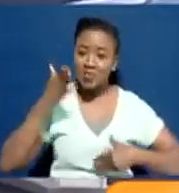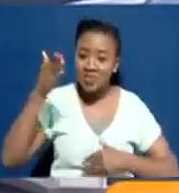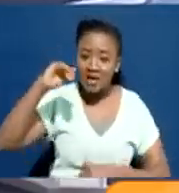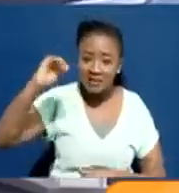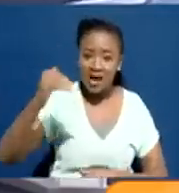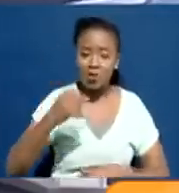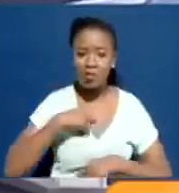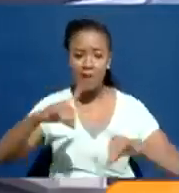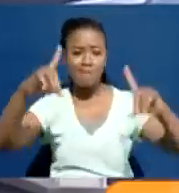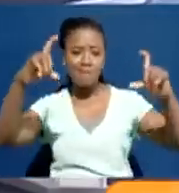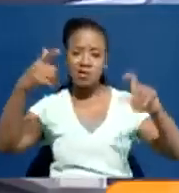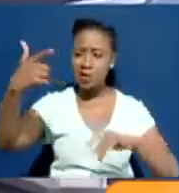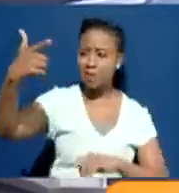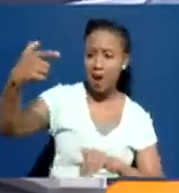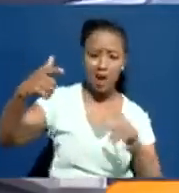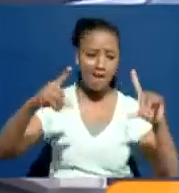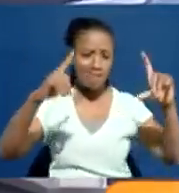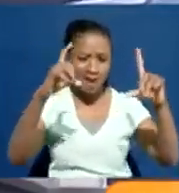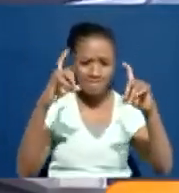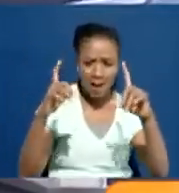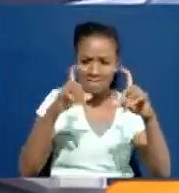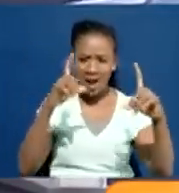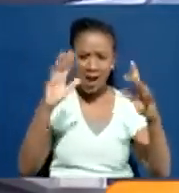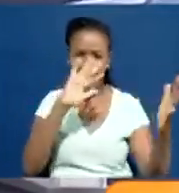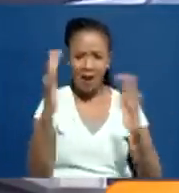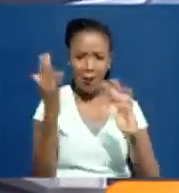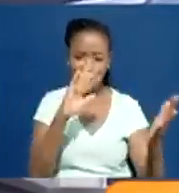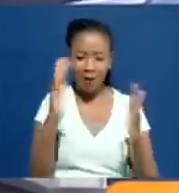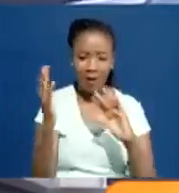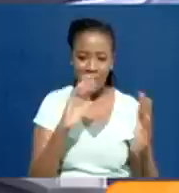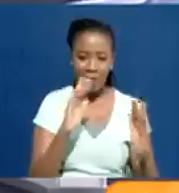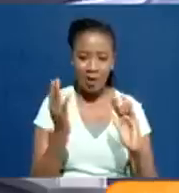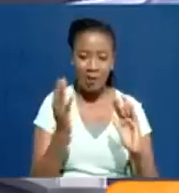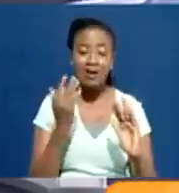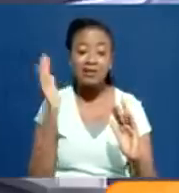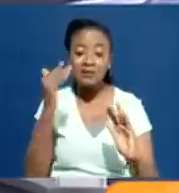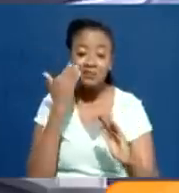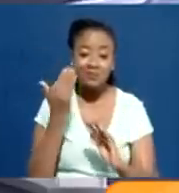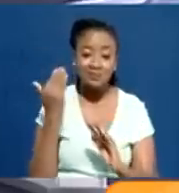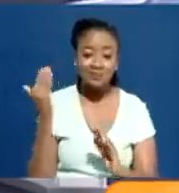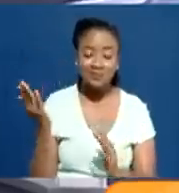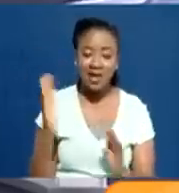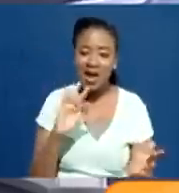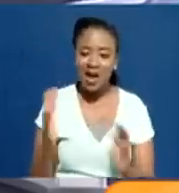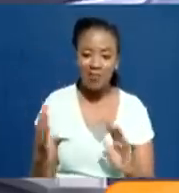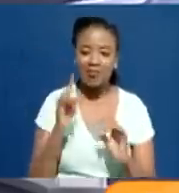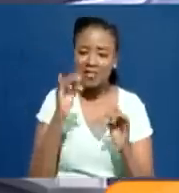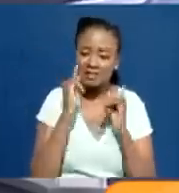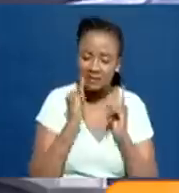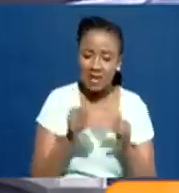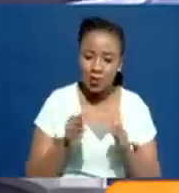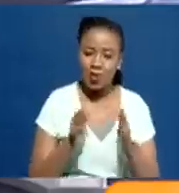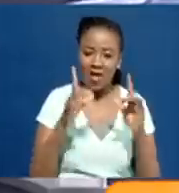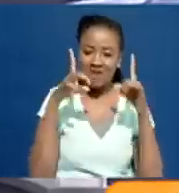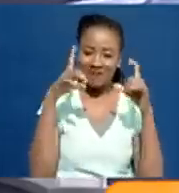create content, and Instagram took notice. And as Willis Raburu now reports, Drip in the City is the new wave of photography that traces